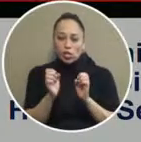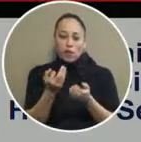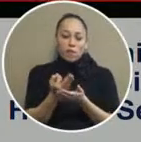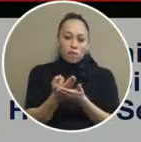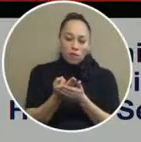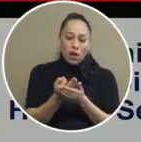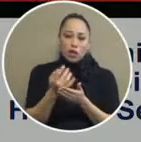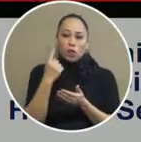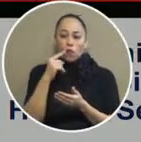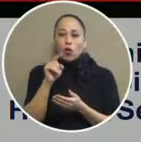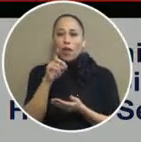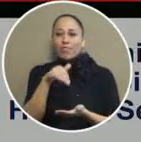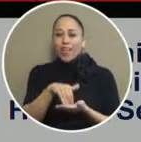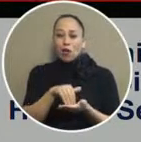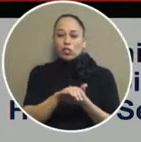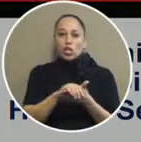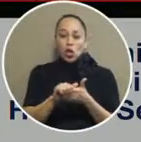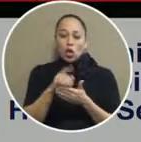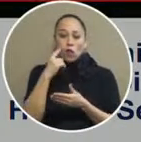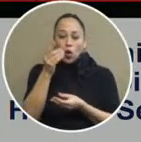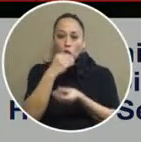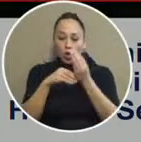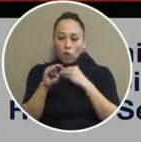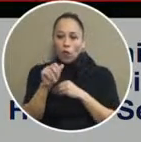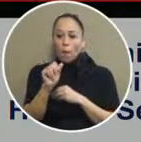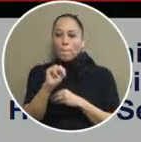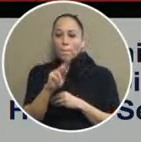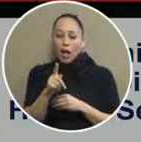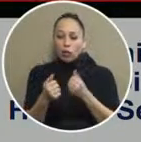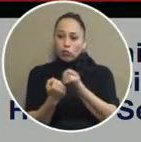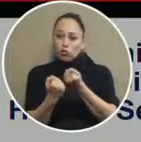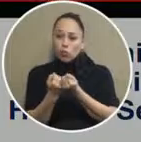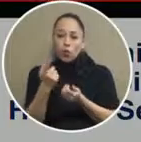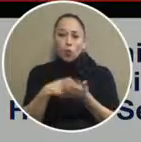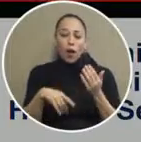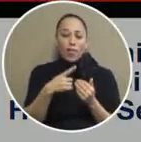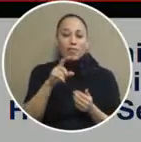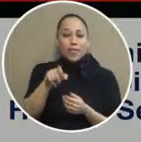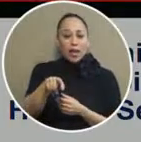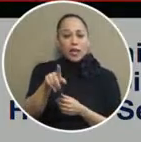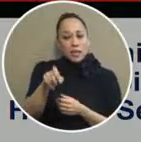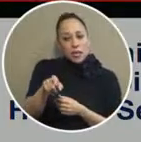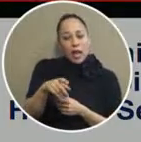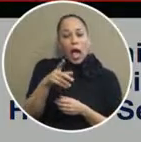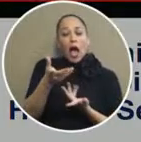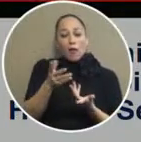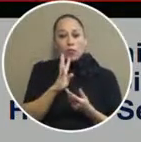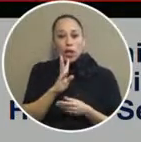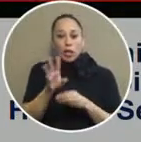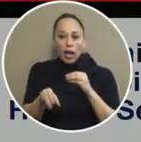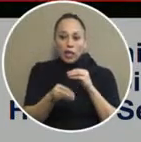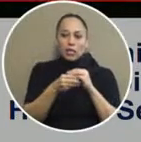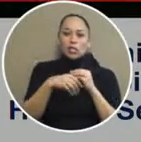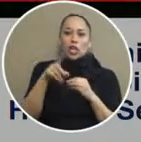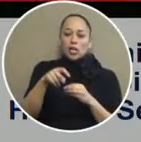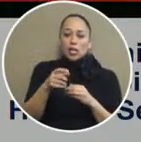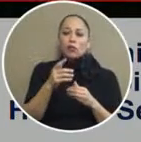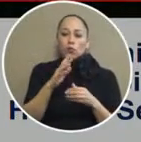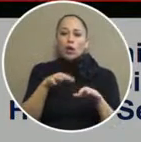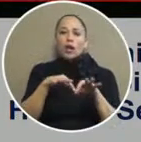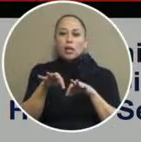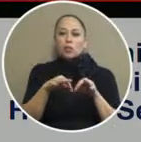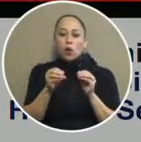amount of $100,000 for the food bank to support their needs. And I'll speak to the additional needs as we go forward in this